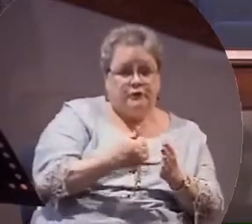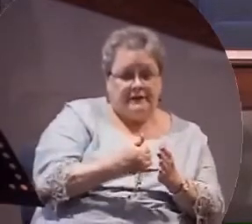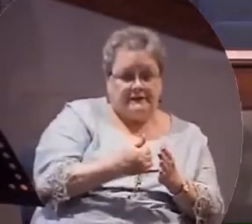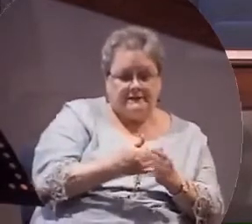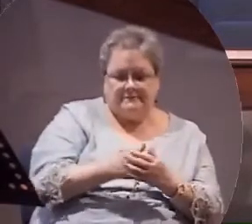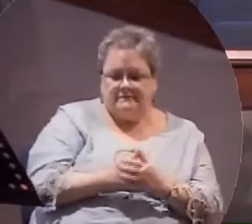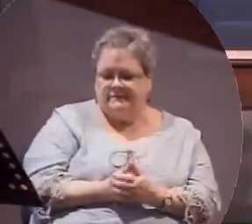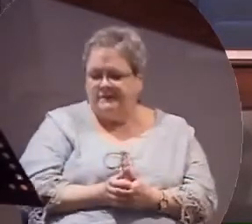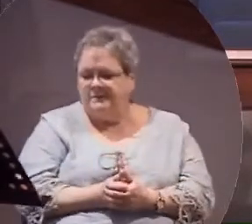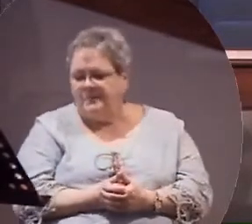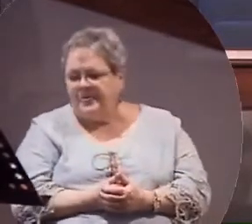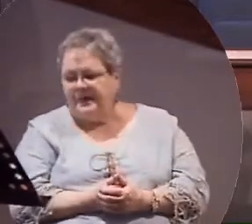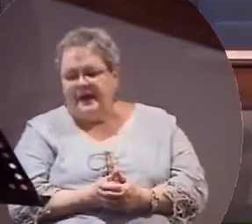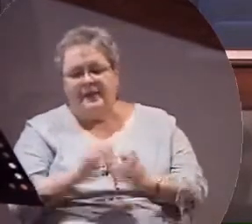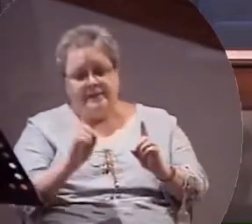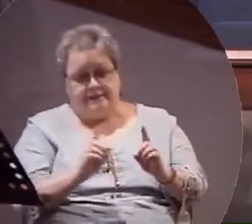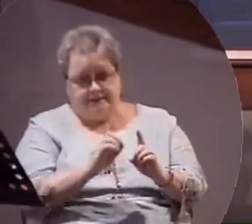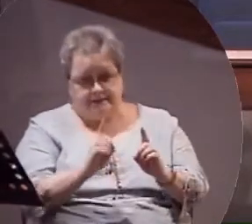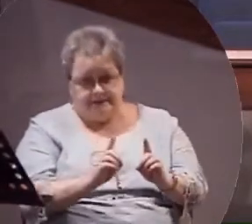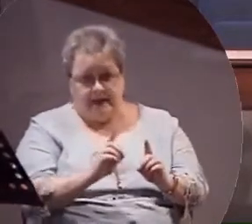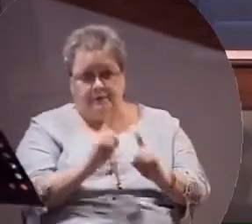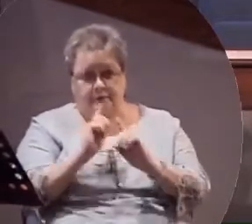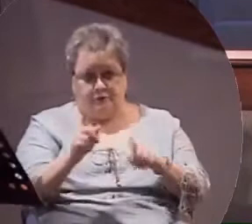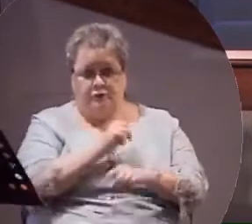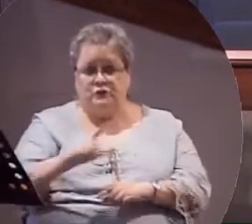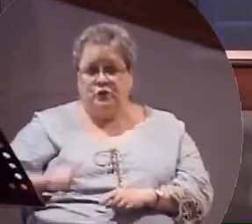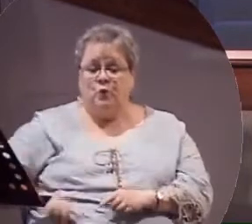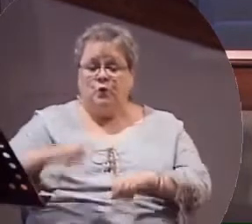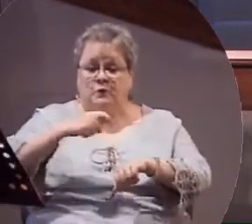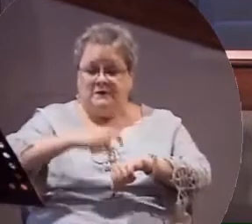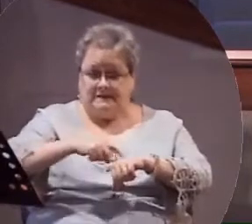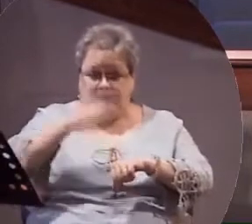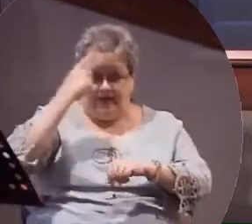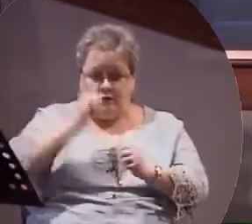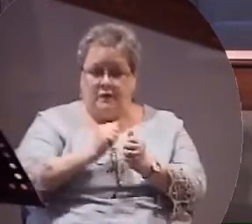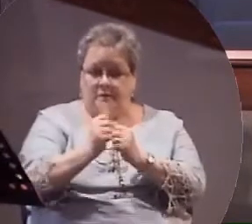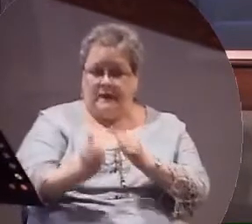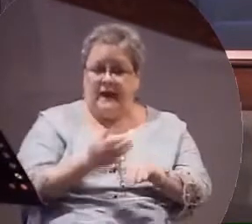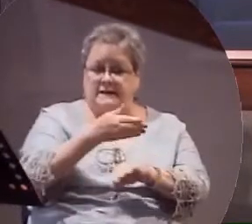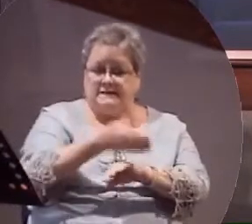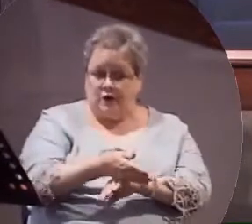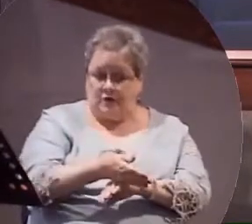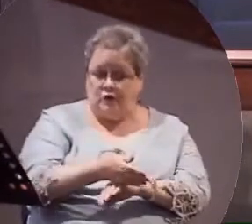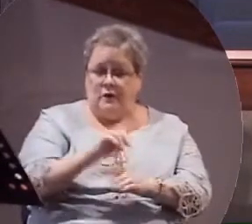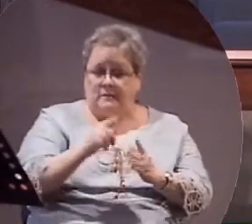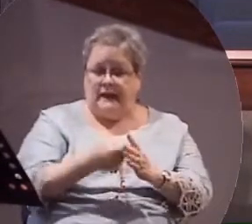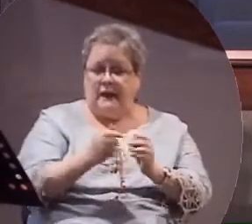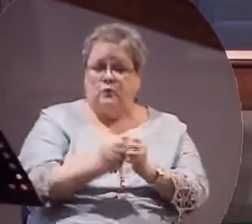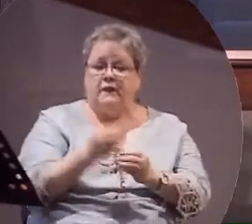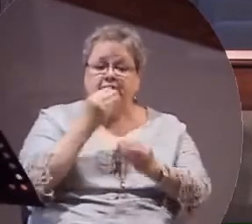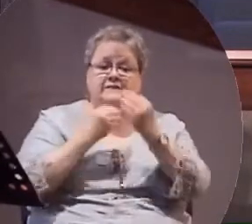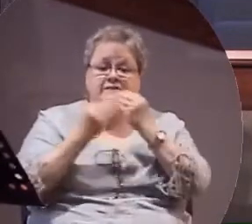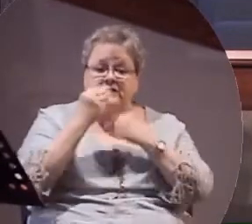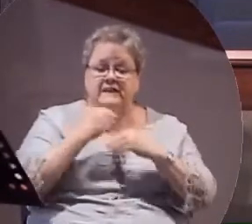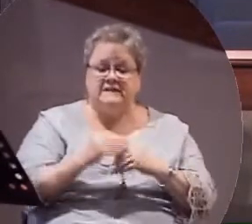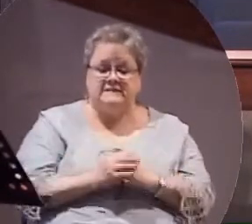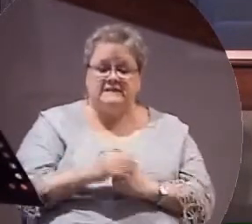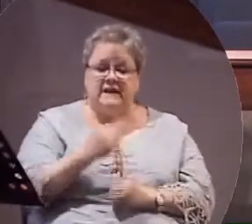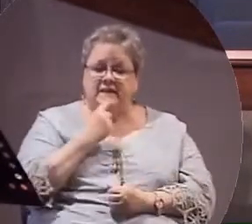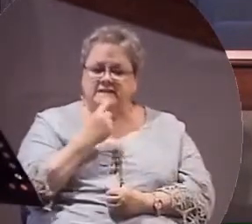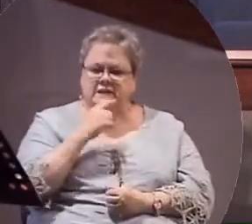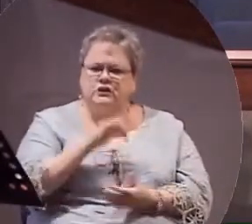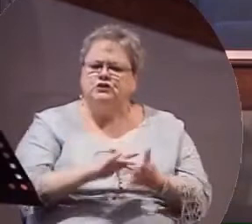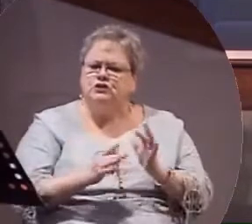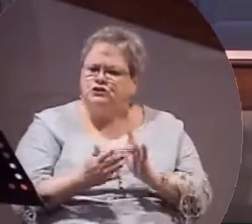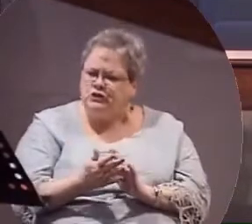in our text tonight. The disciples have come to the Lord. It's time for the Passover. They begin with the Feast of Unleavened Bread. They come to Jesus and they say, Now,